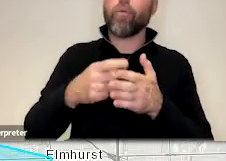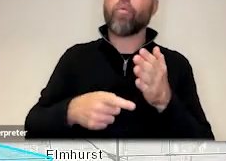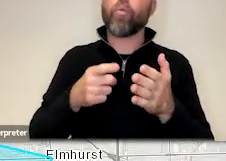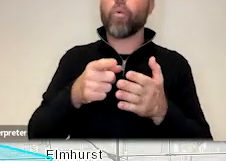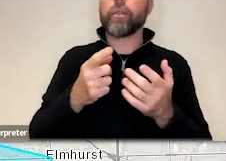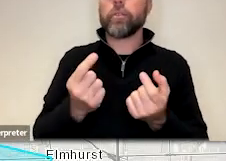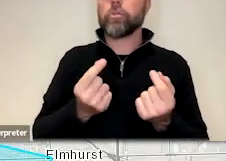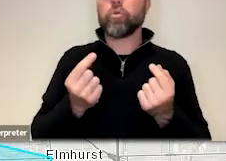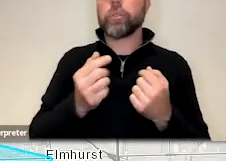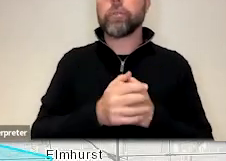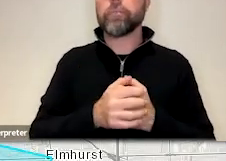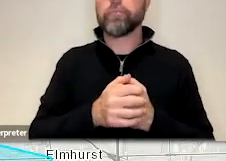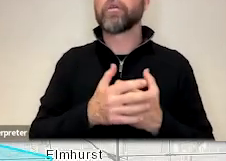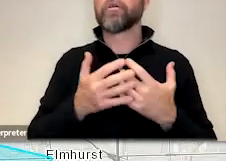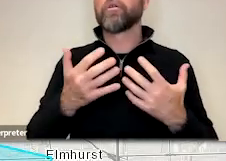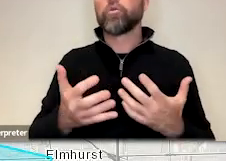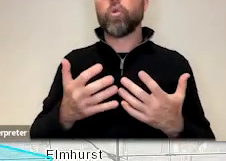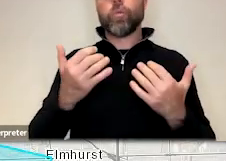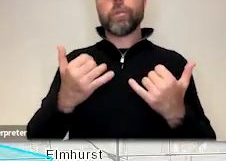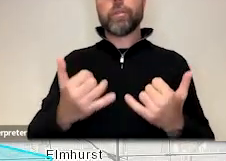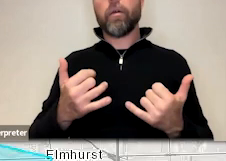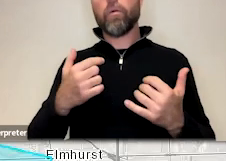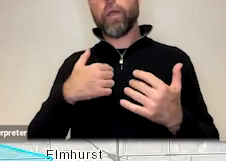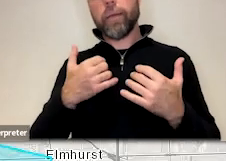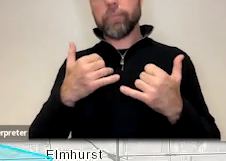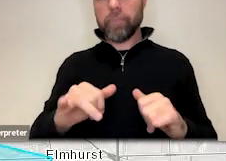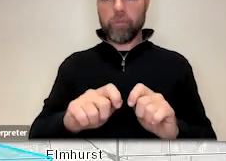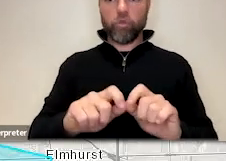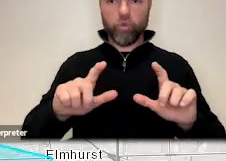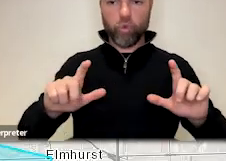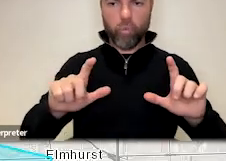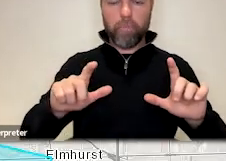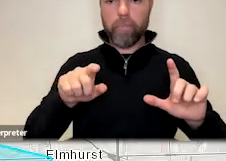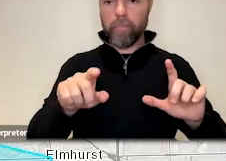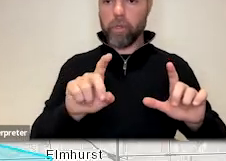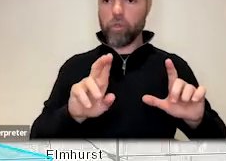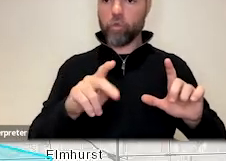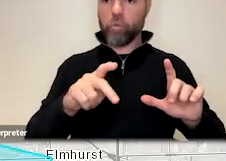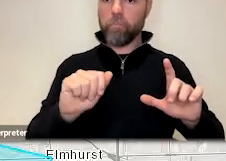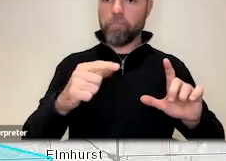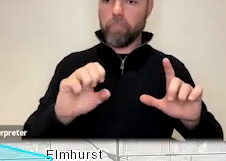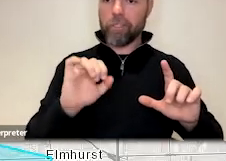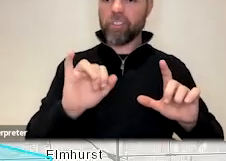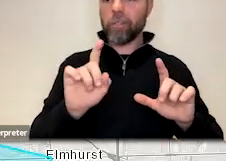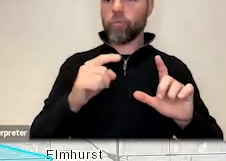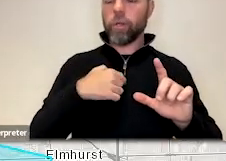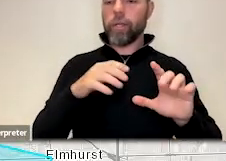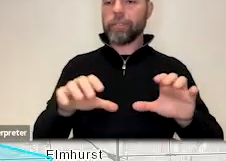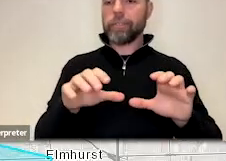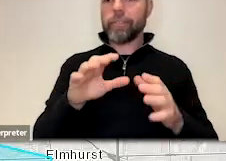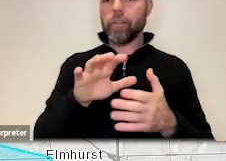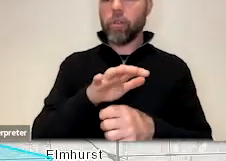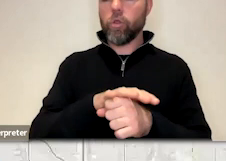doing. So right now I'm still zoomed into DuPage County, which is where I did my location search from, but I'm